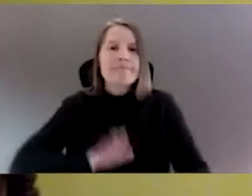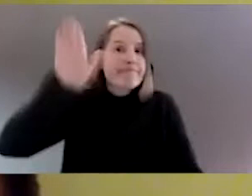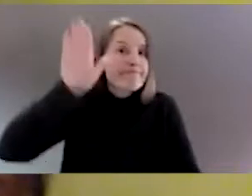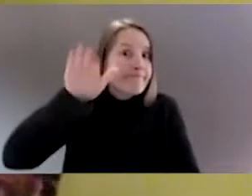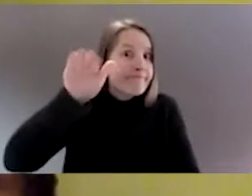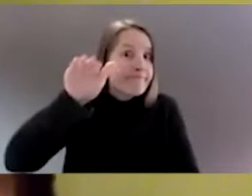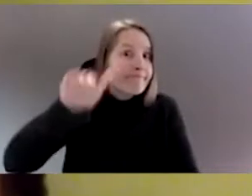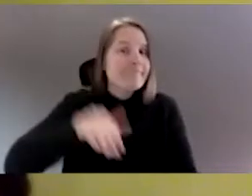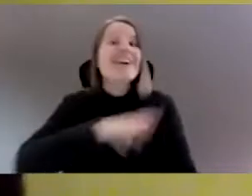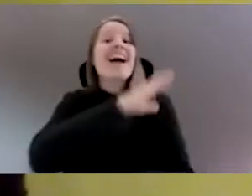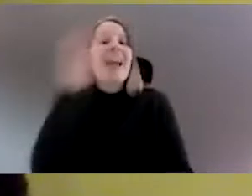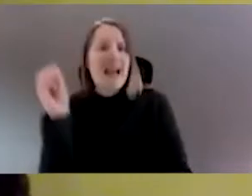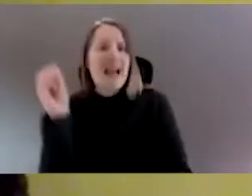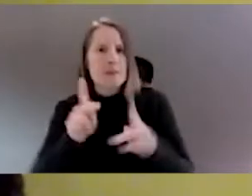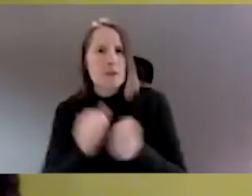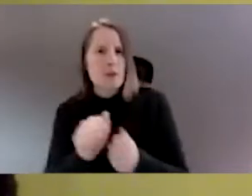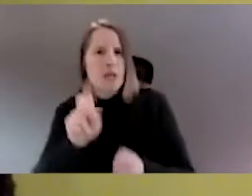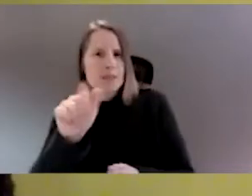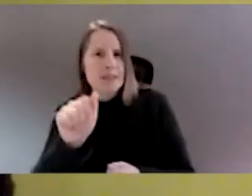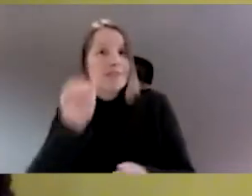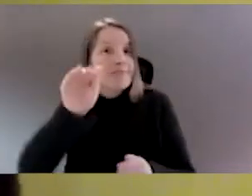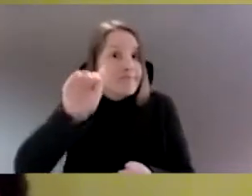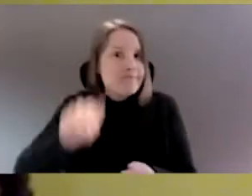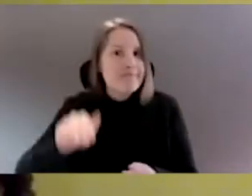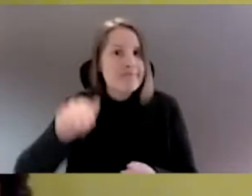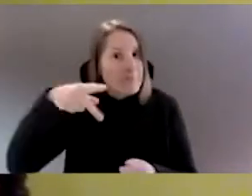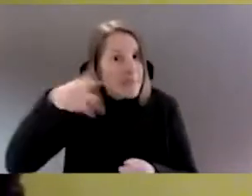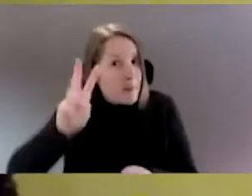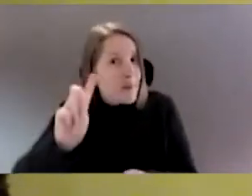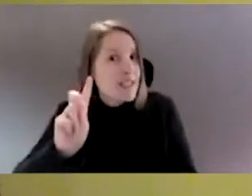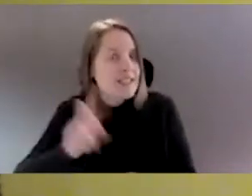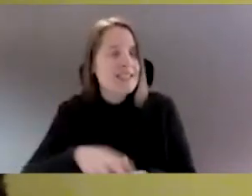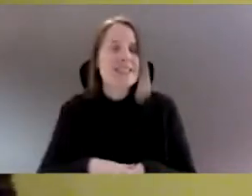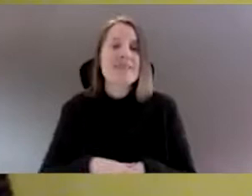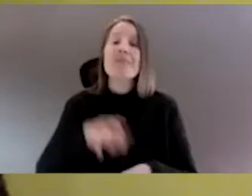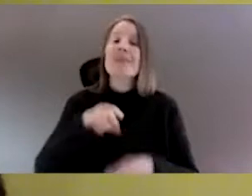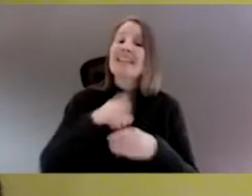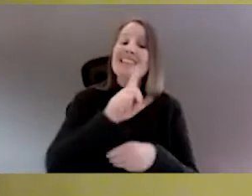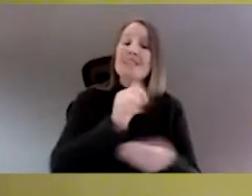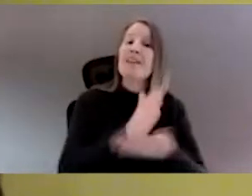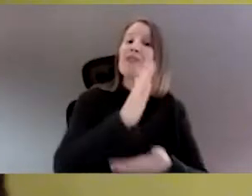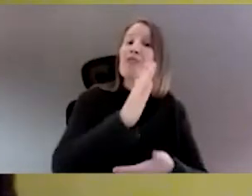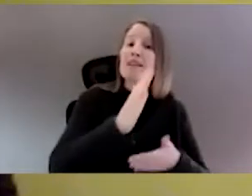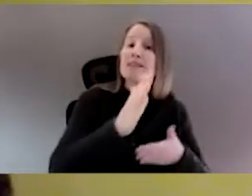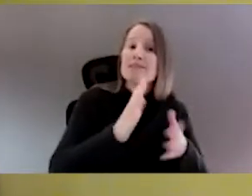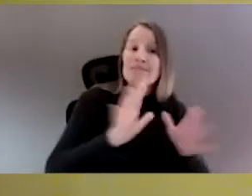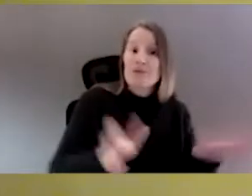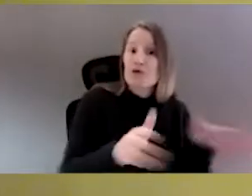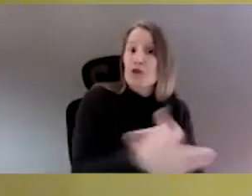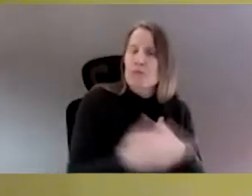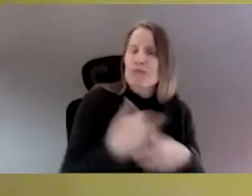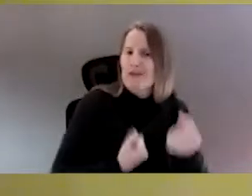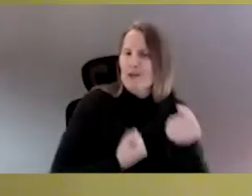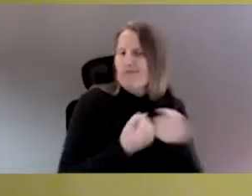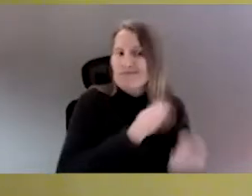disabilities, and people with disabilities. And then in disability rights spaces, I would have to advocate for people of color with disabilities